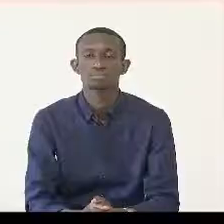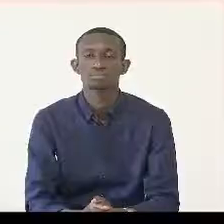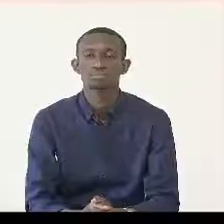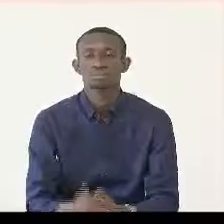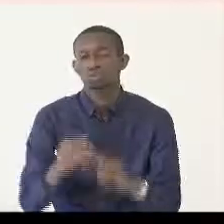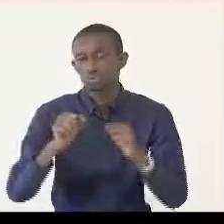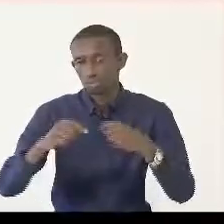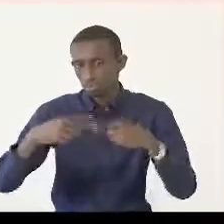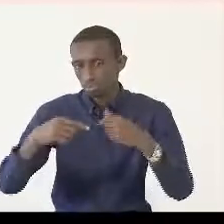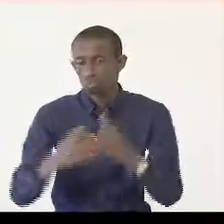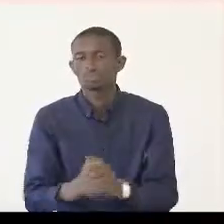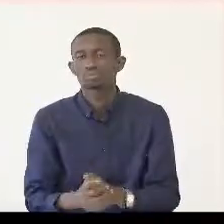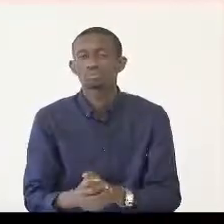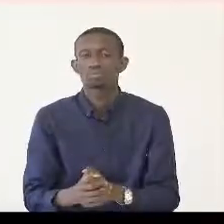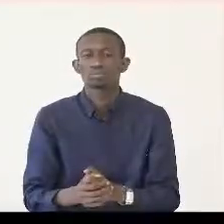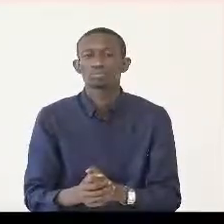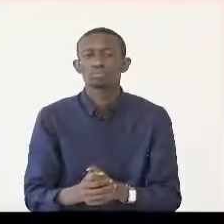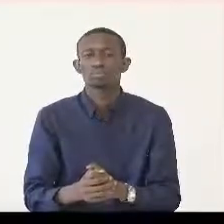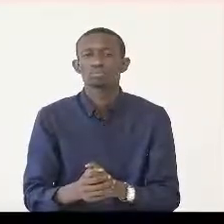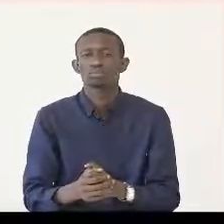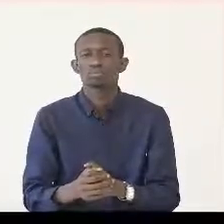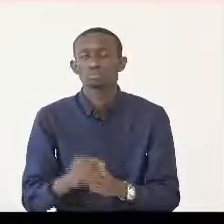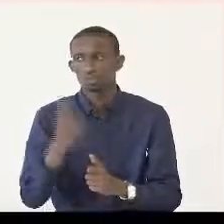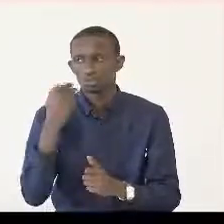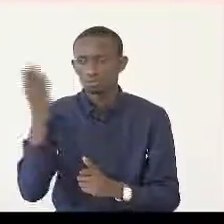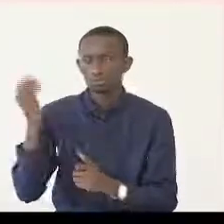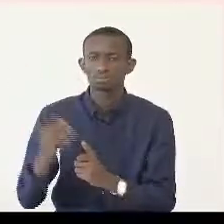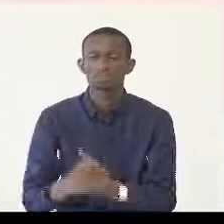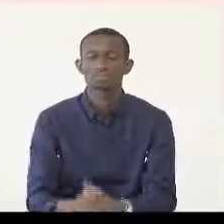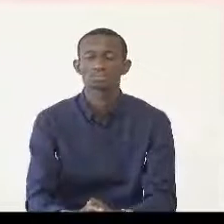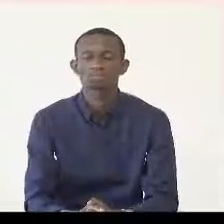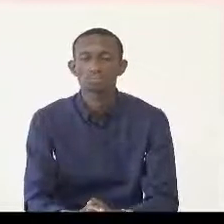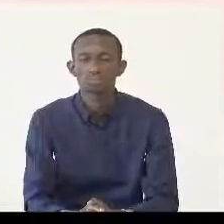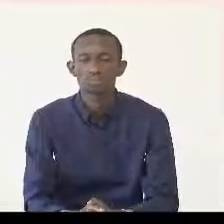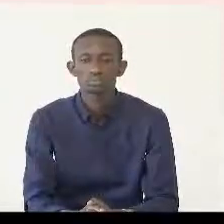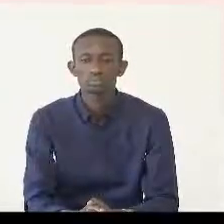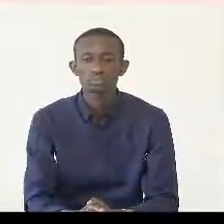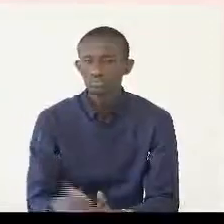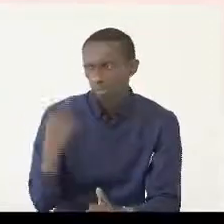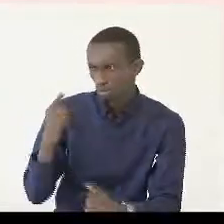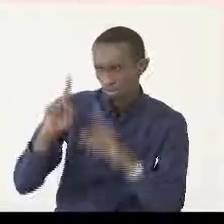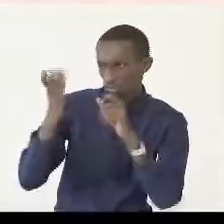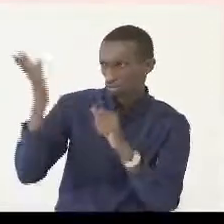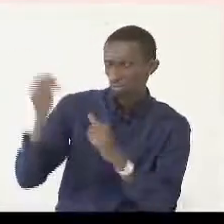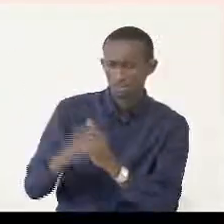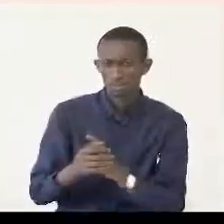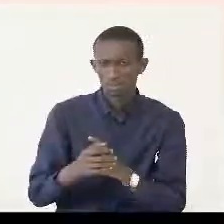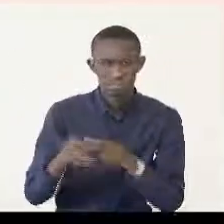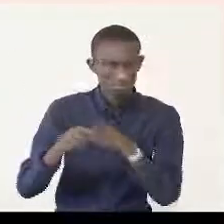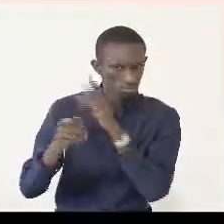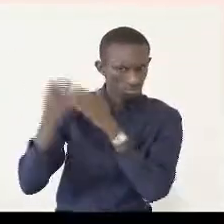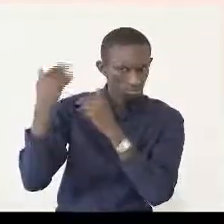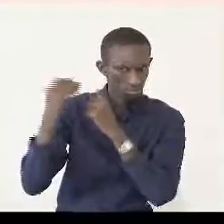proceed to the elastic two-dimensionals. What we have there, you see that is a diagram from the last